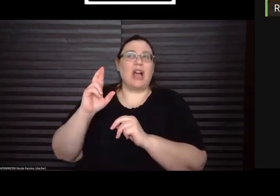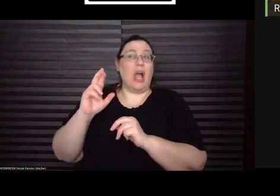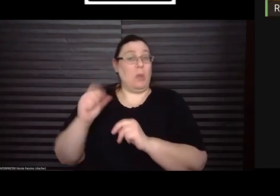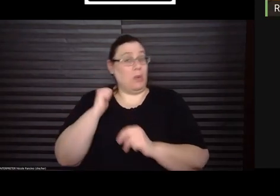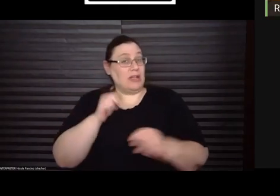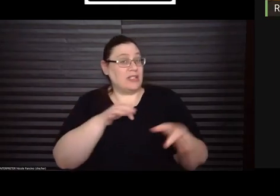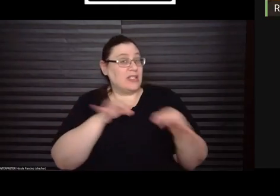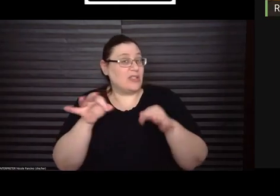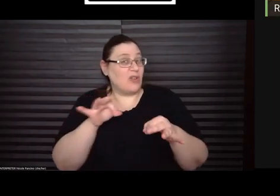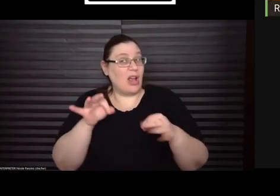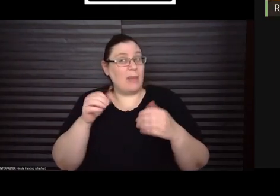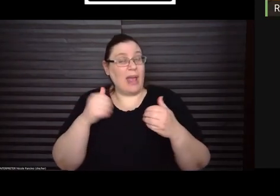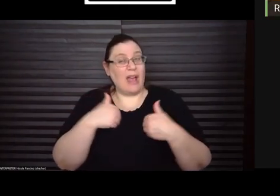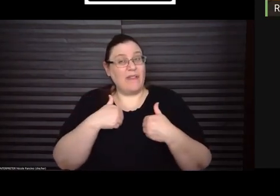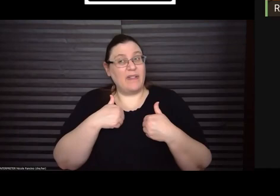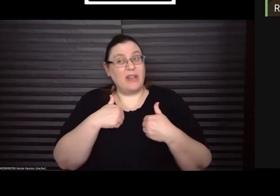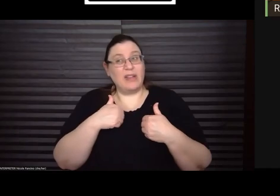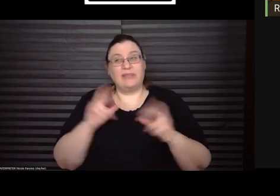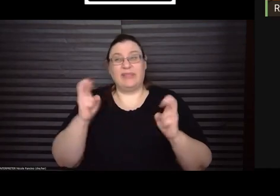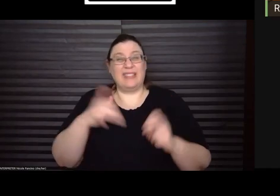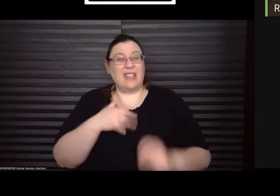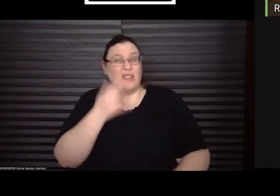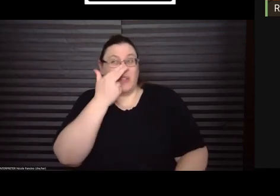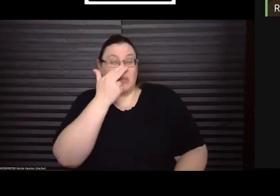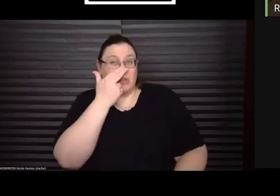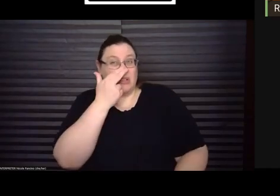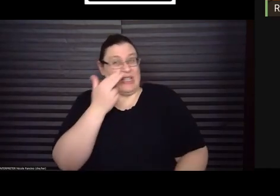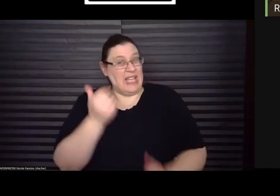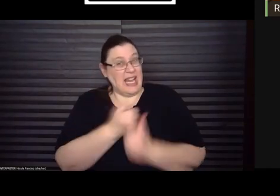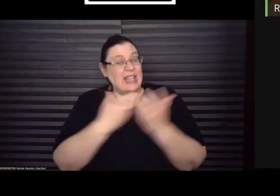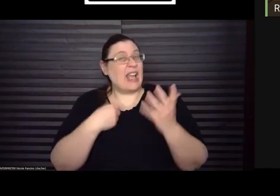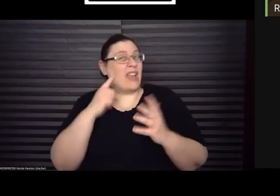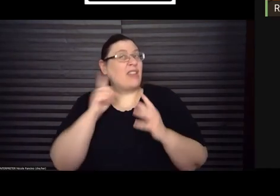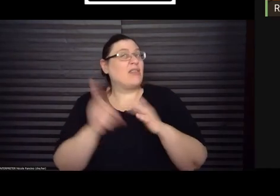as having a sense of humor?